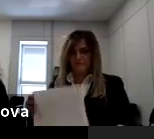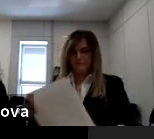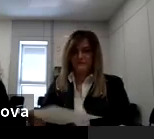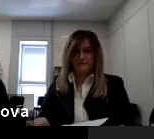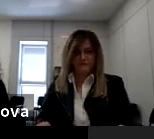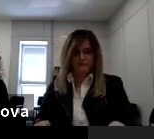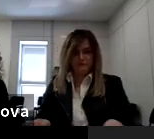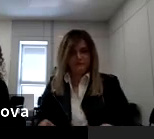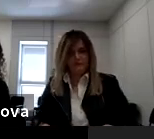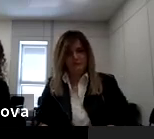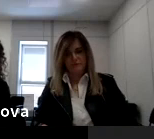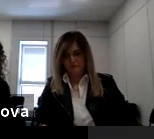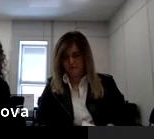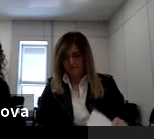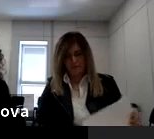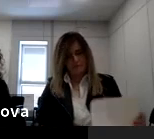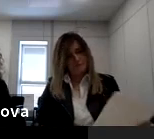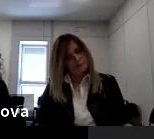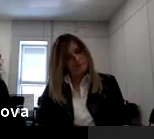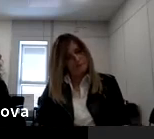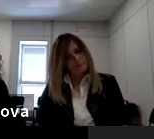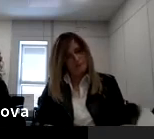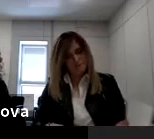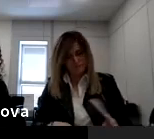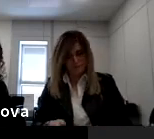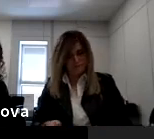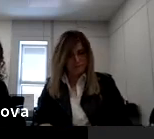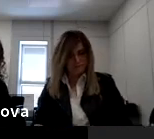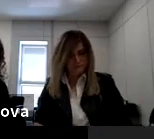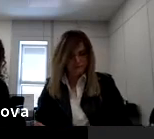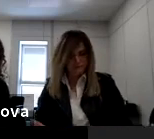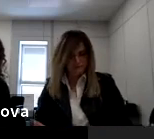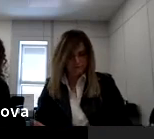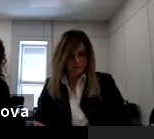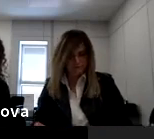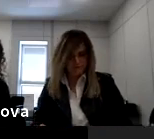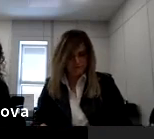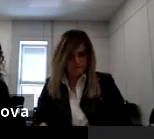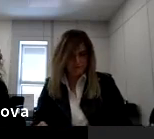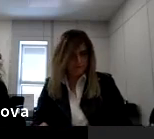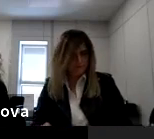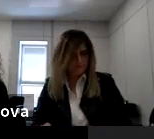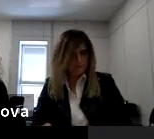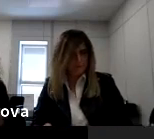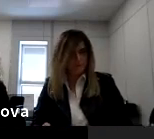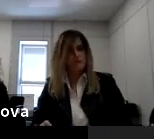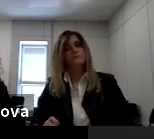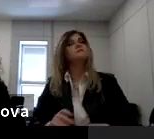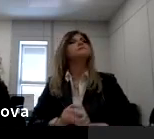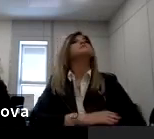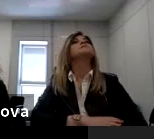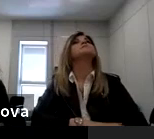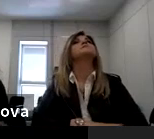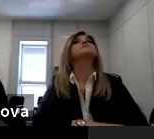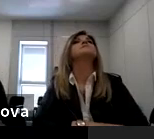most frequently used type of lighting. It is wall grazing lighting. And